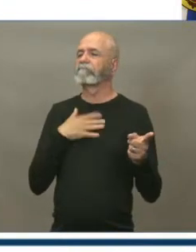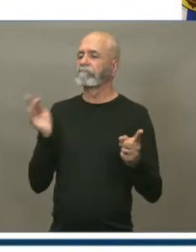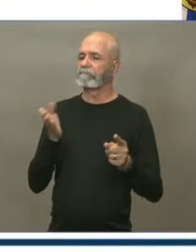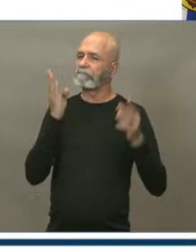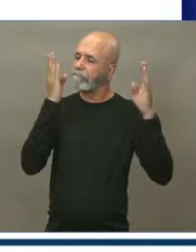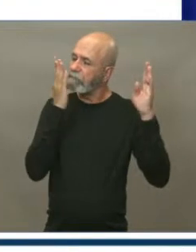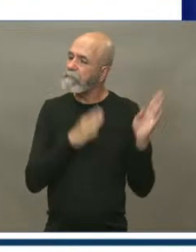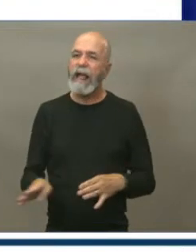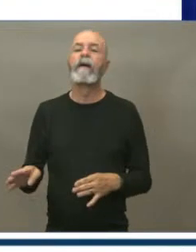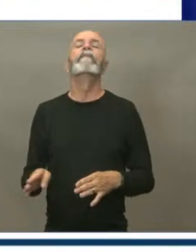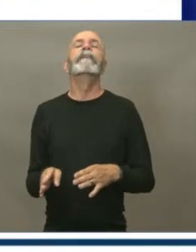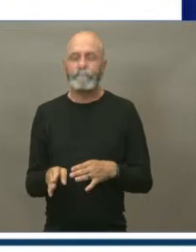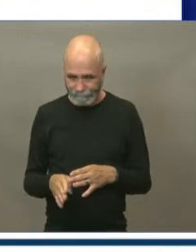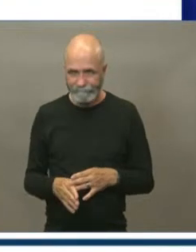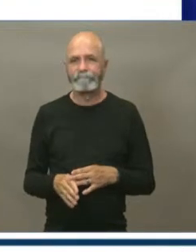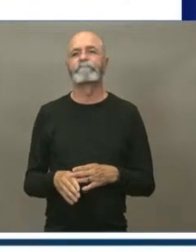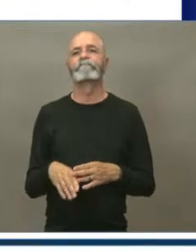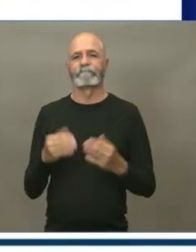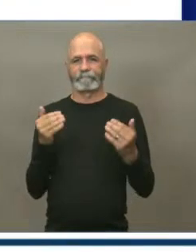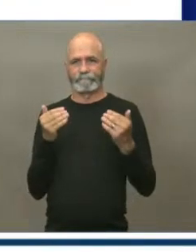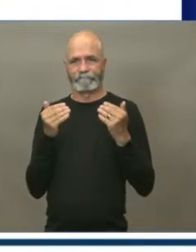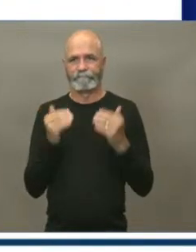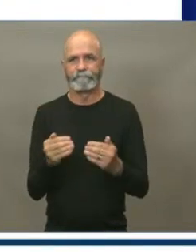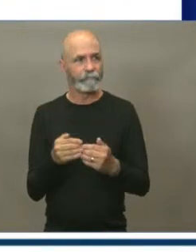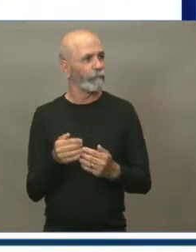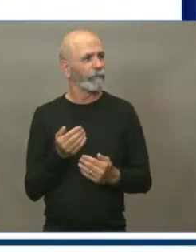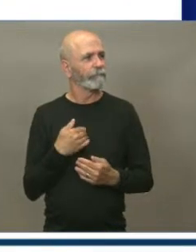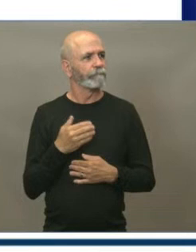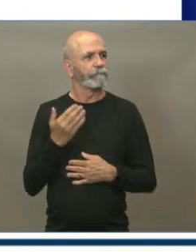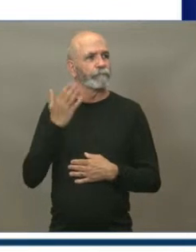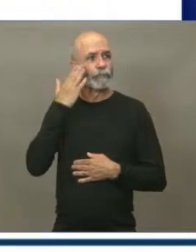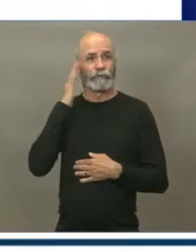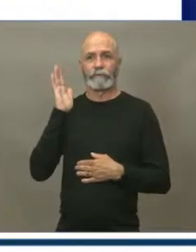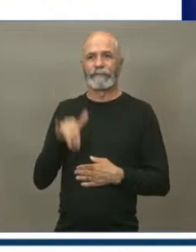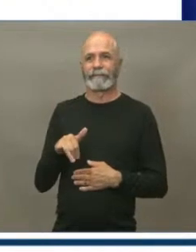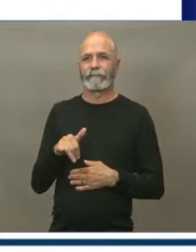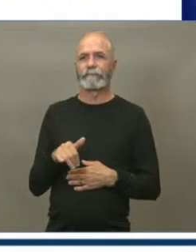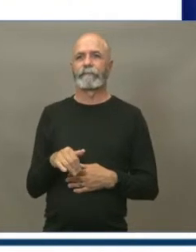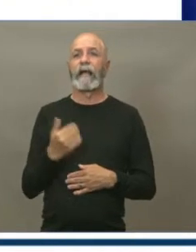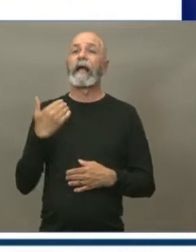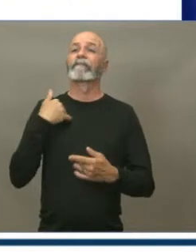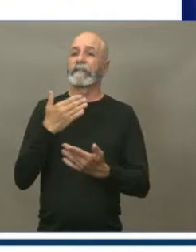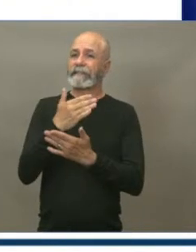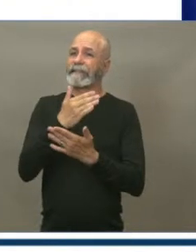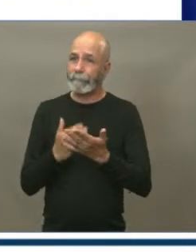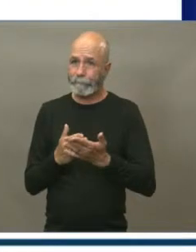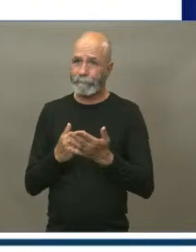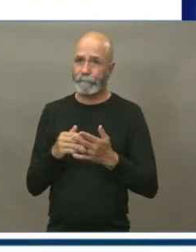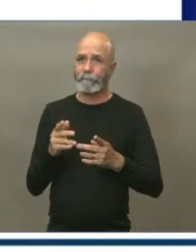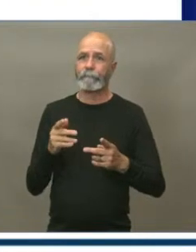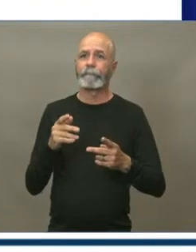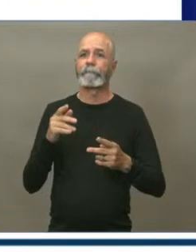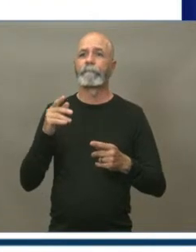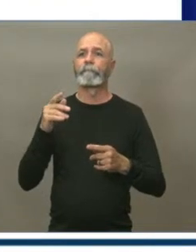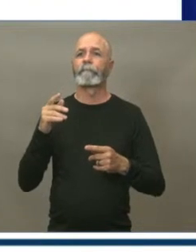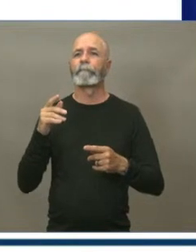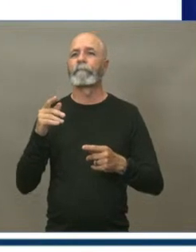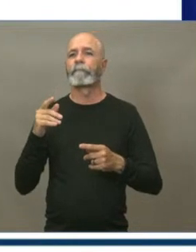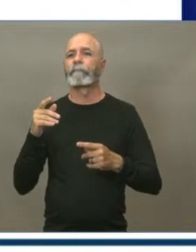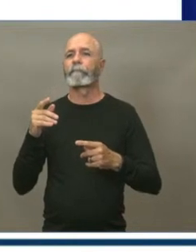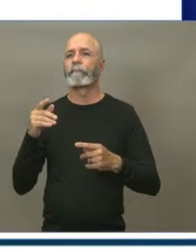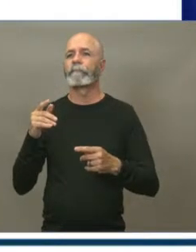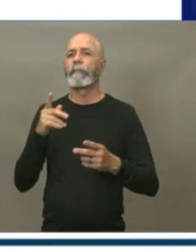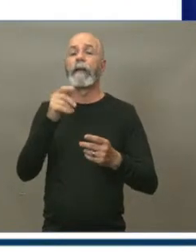today in advance. We knew that there was some social media activity encouraging people to come out